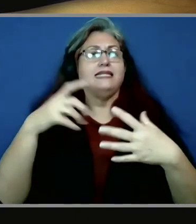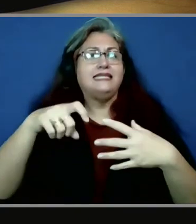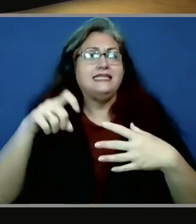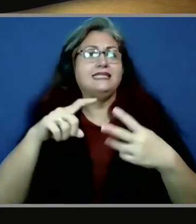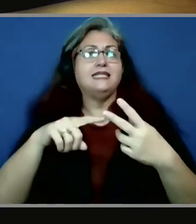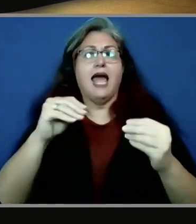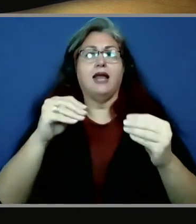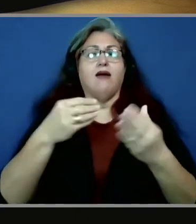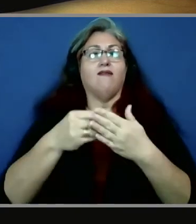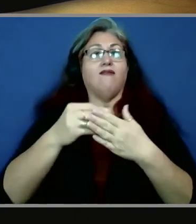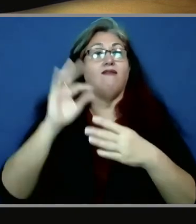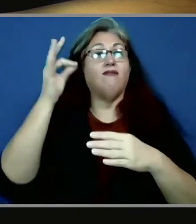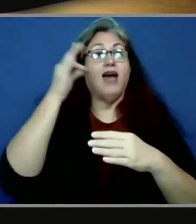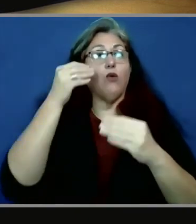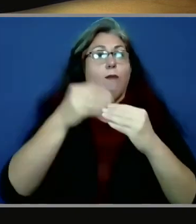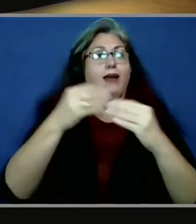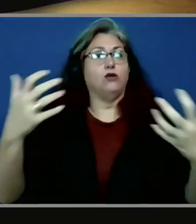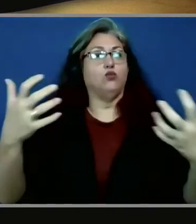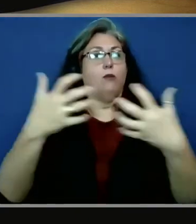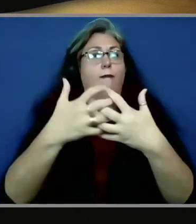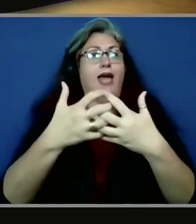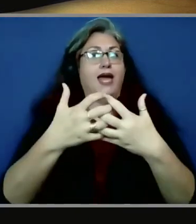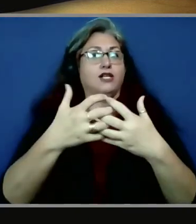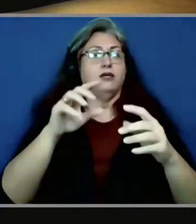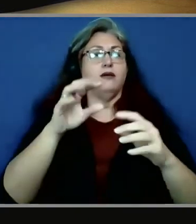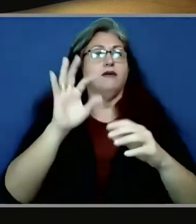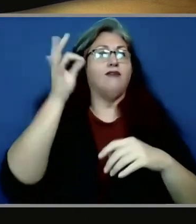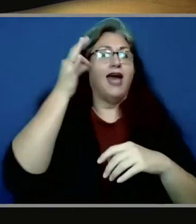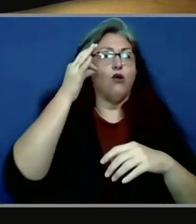matching federal and state funds. Thank you.